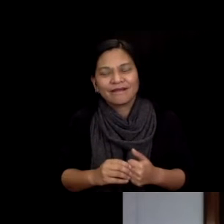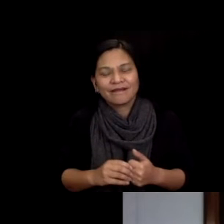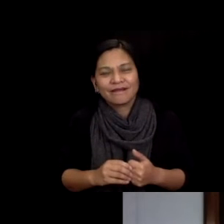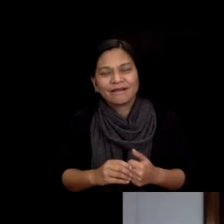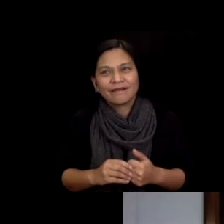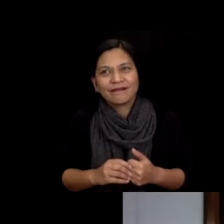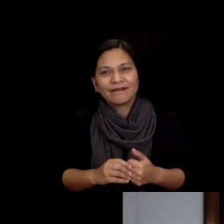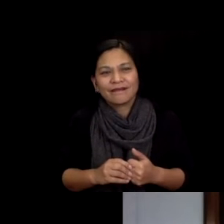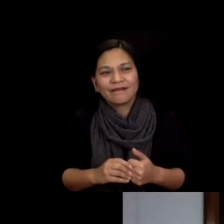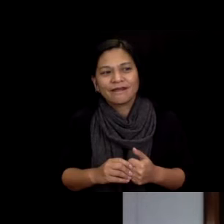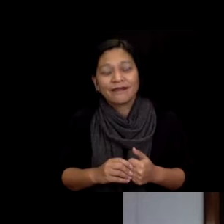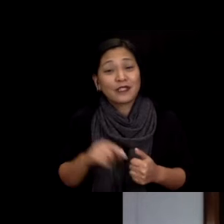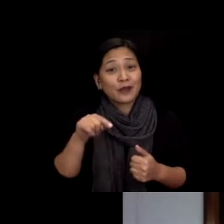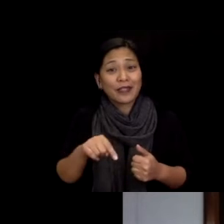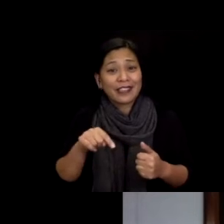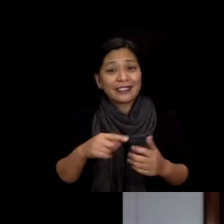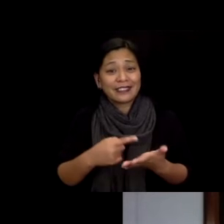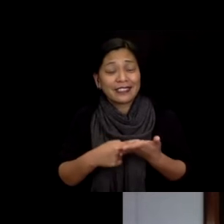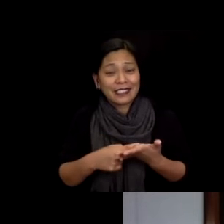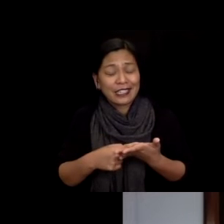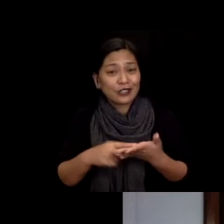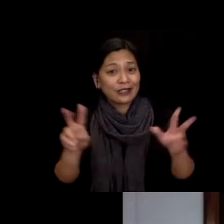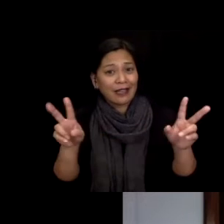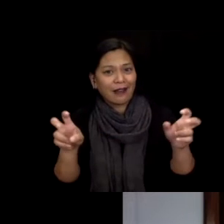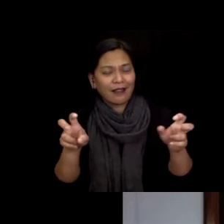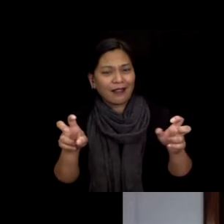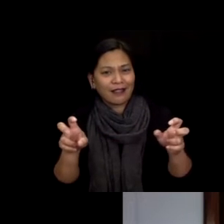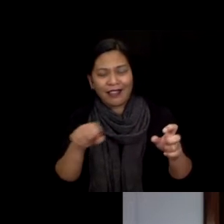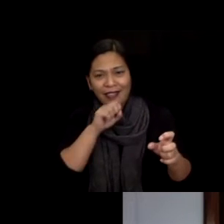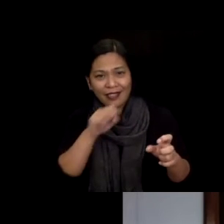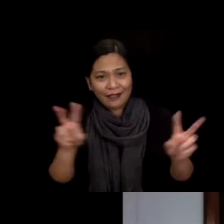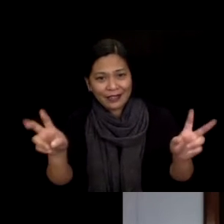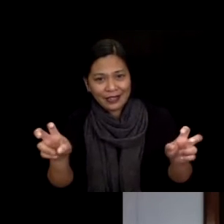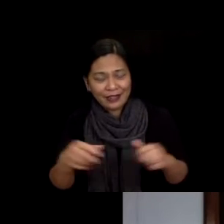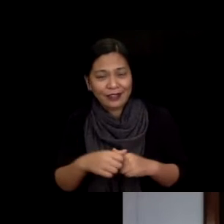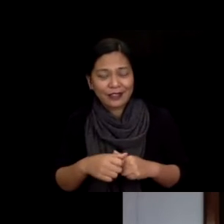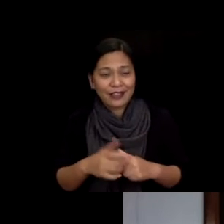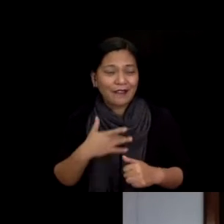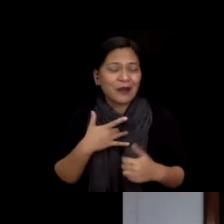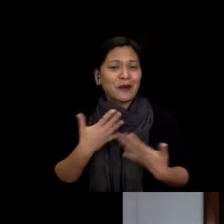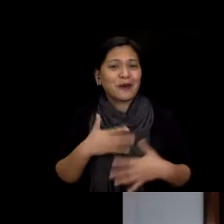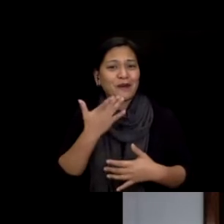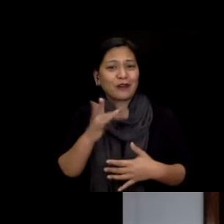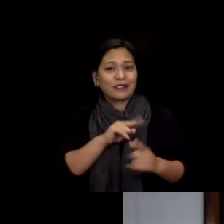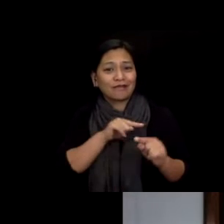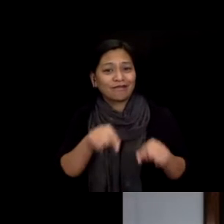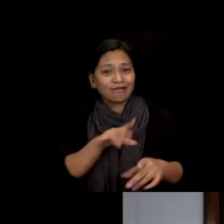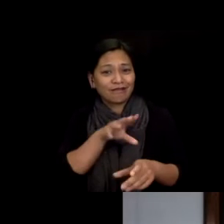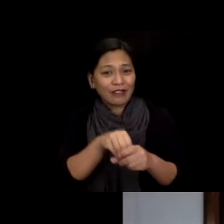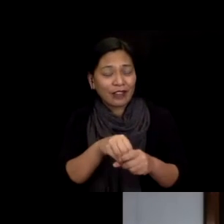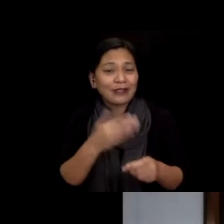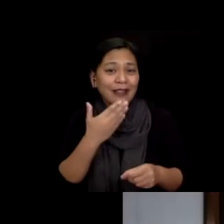love the title of this talk, and I'm really humbled and flattered to be here. So thank you for having me. I'm